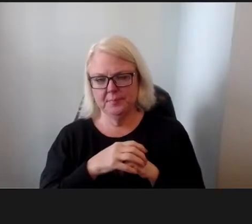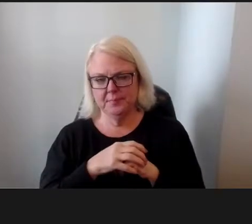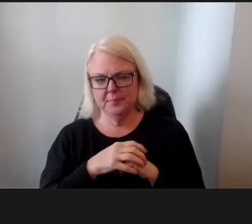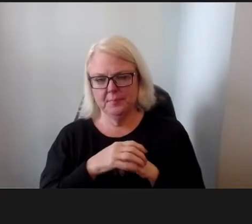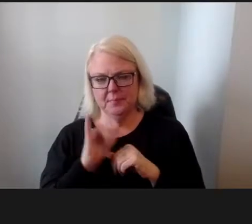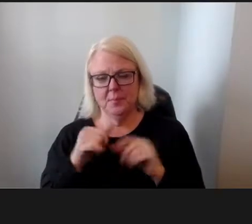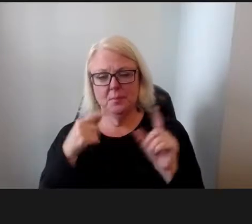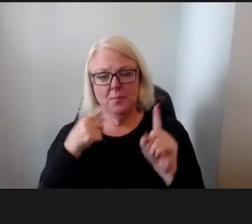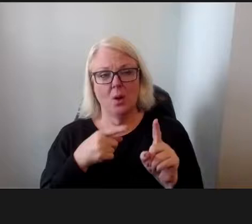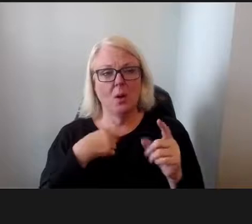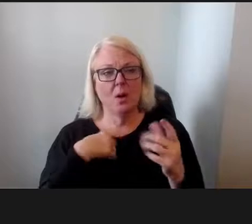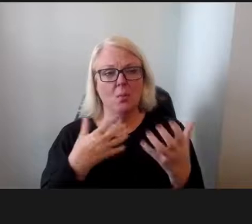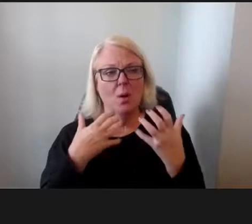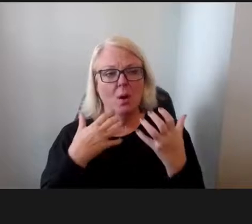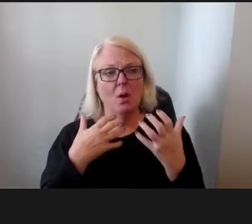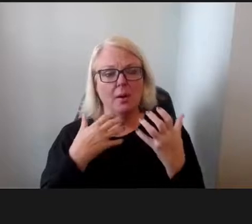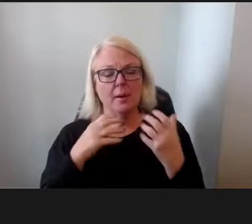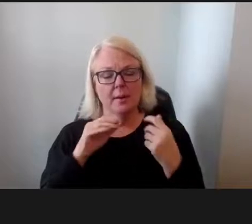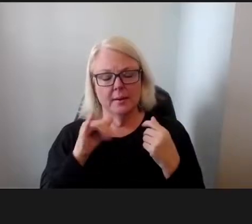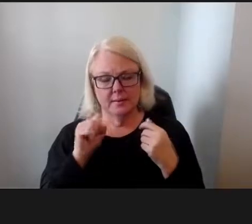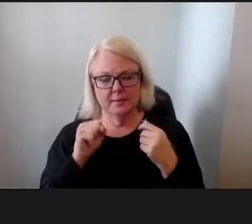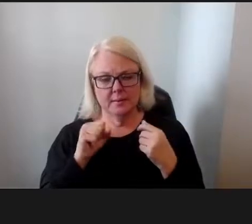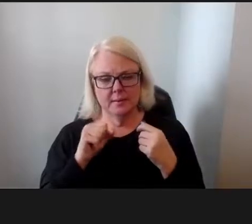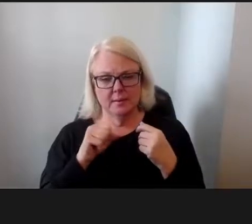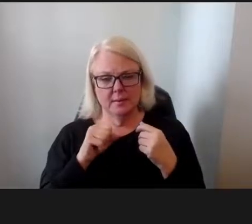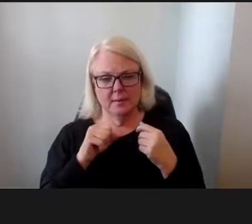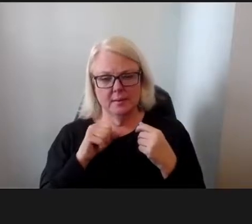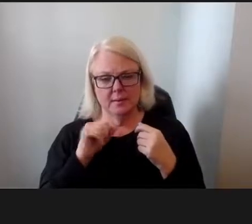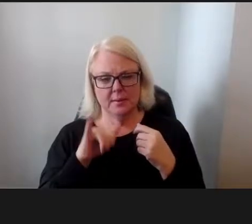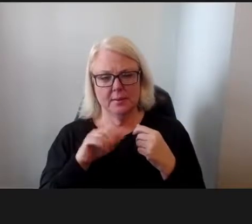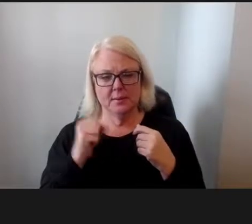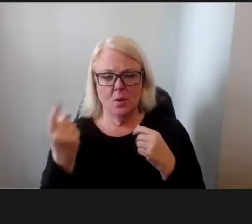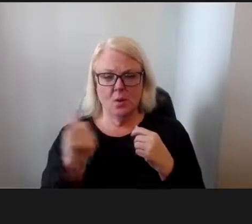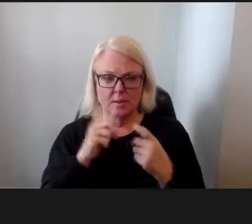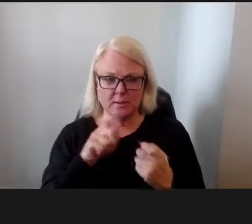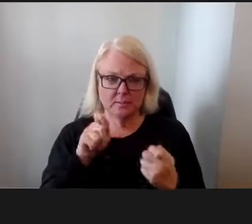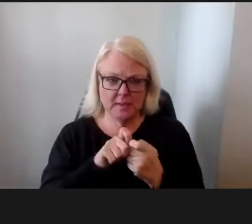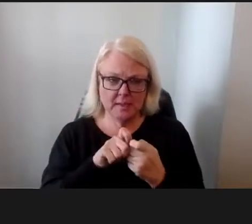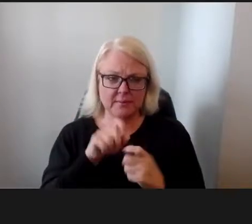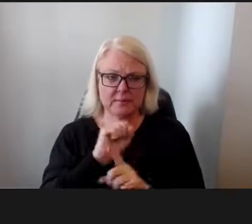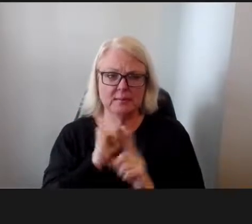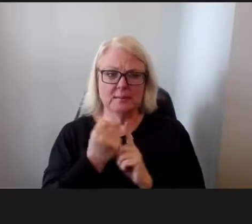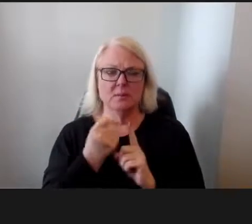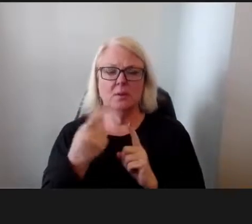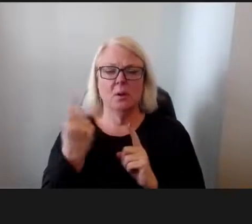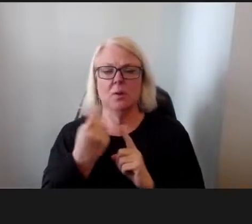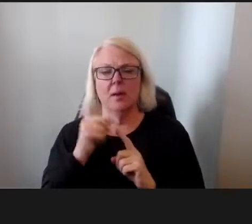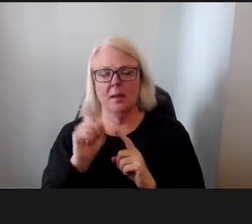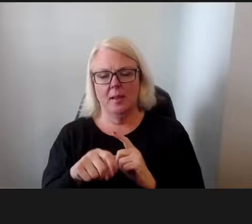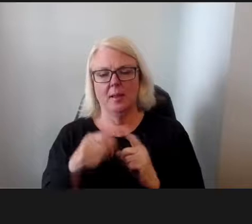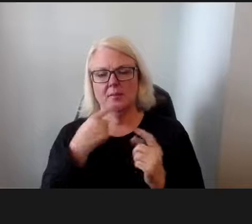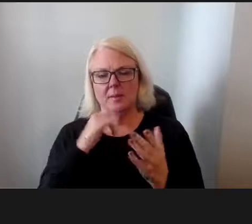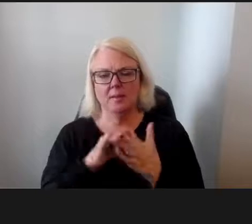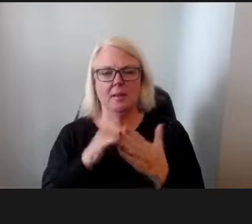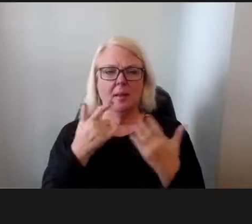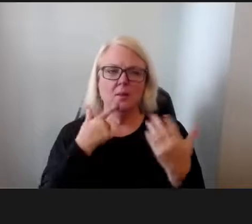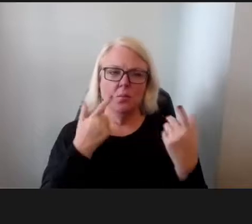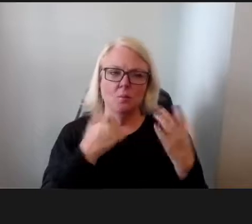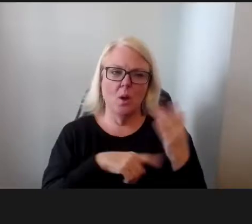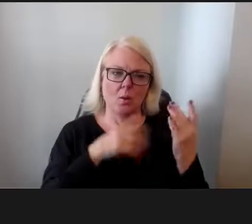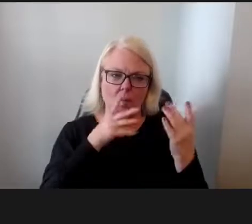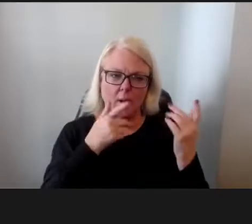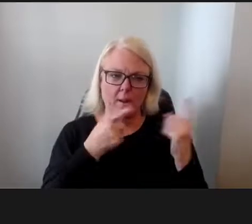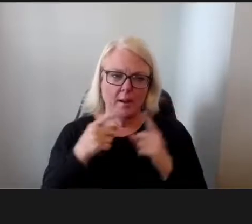The point I want to make is, it is always a specific situation. You always have to weigh the rhetorical factors involved. And